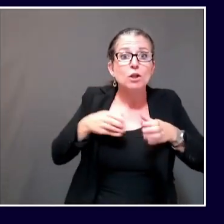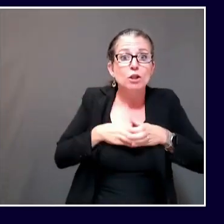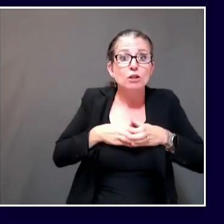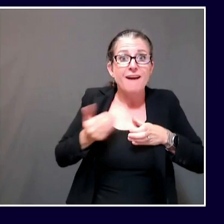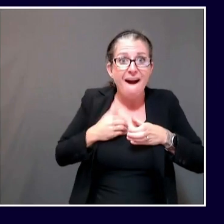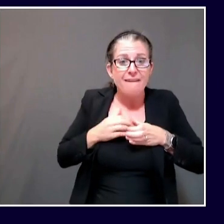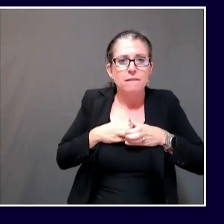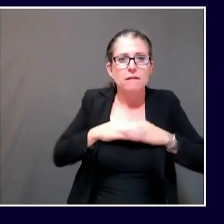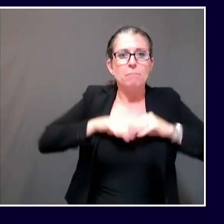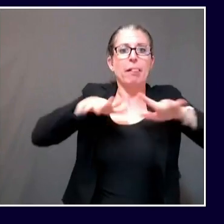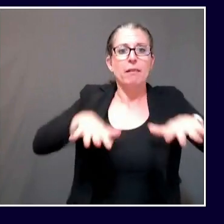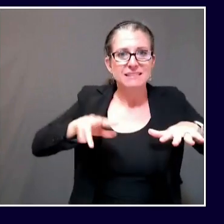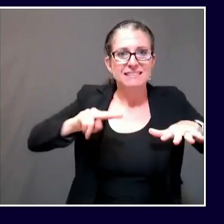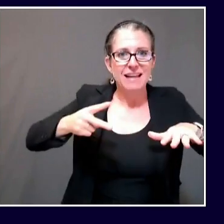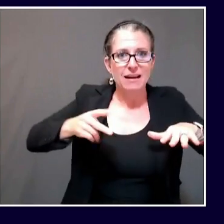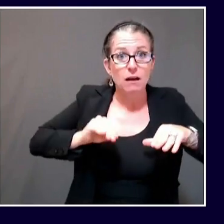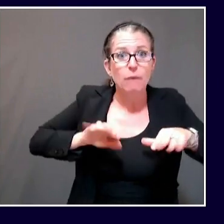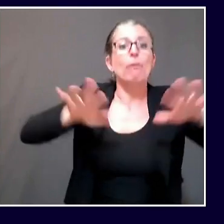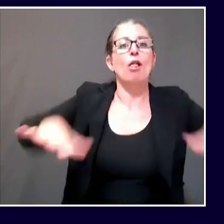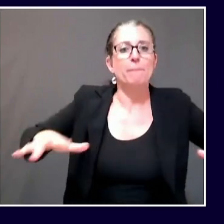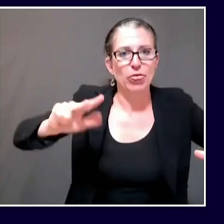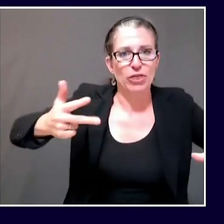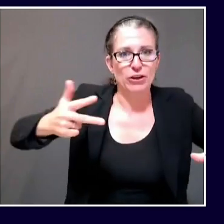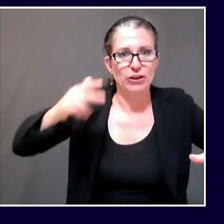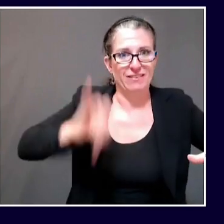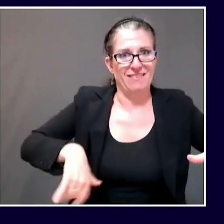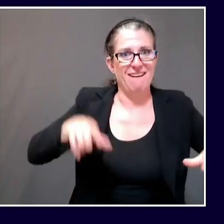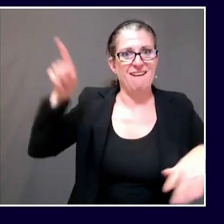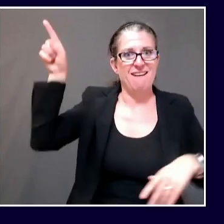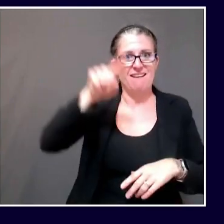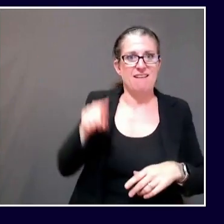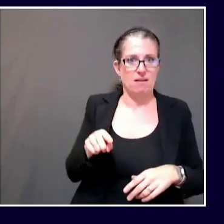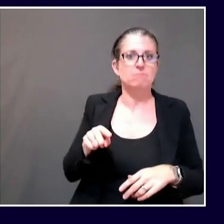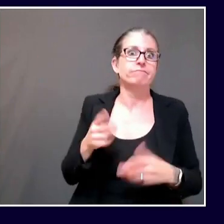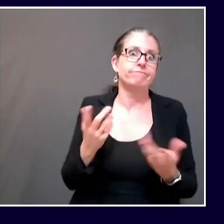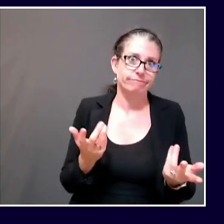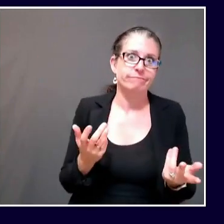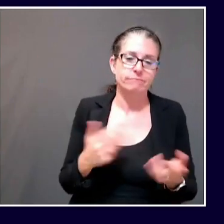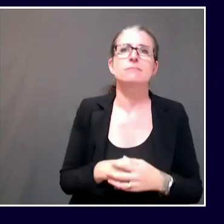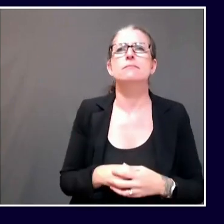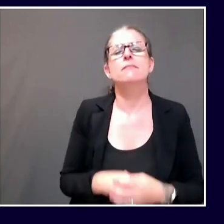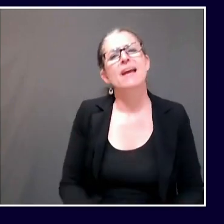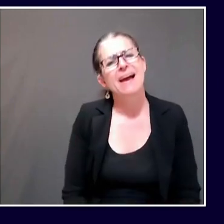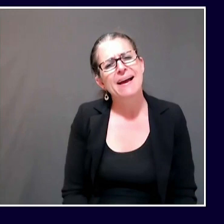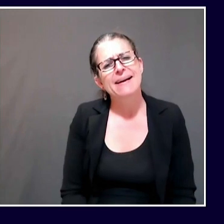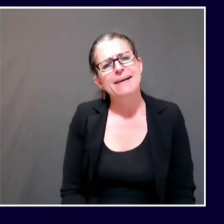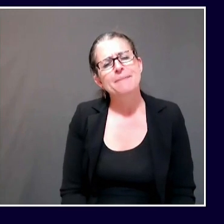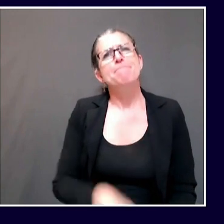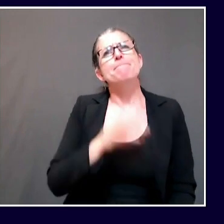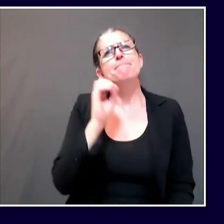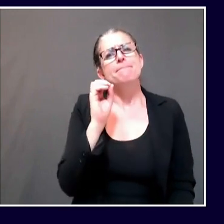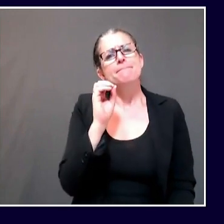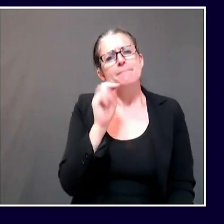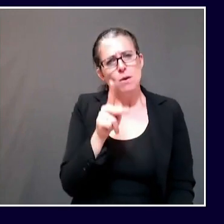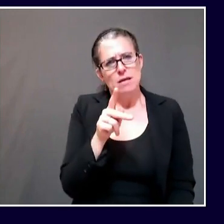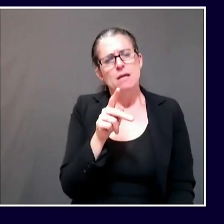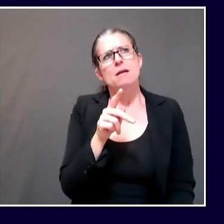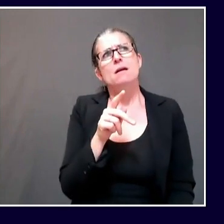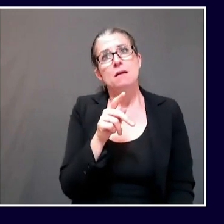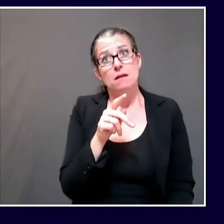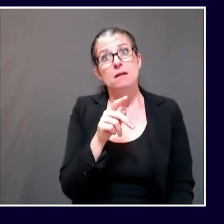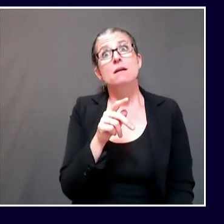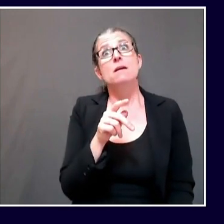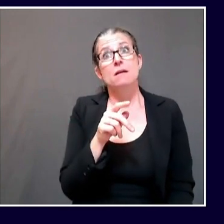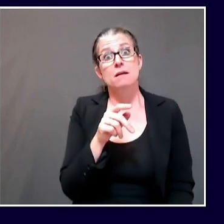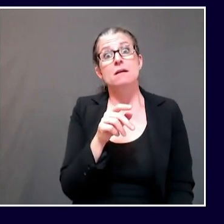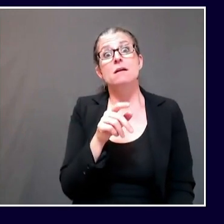Okay. So just a real quick follow-up on that, and then a second question. So the follow-up is, of